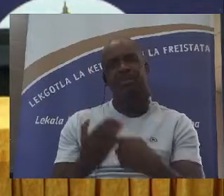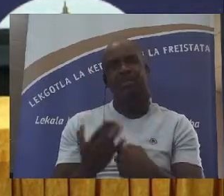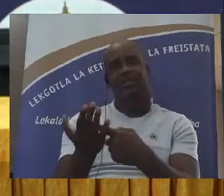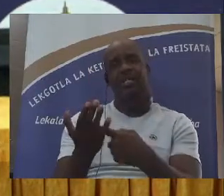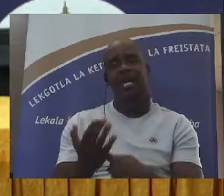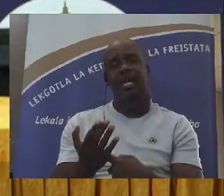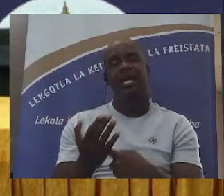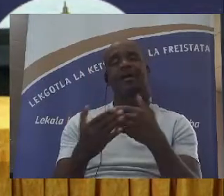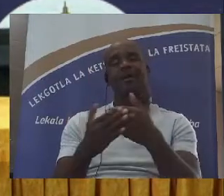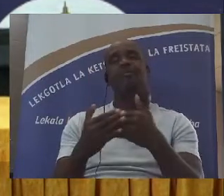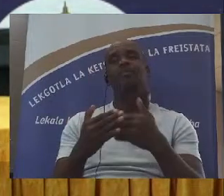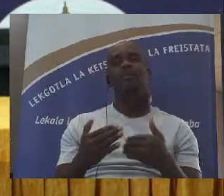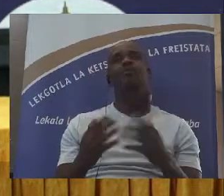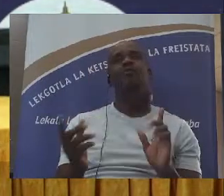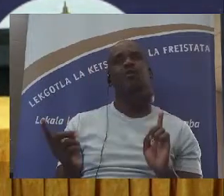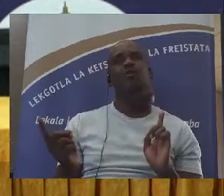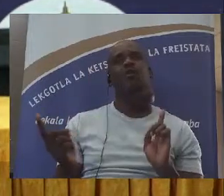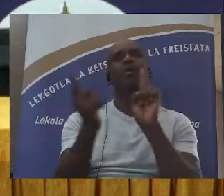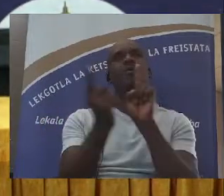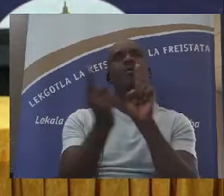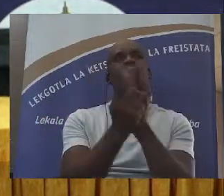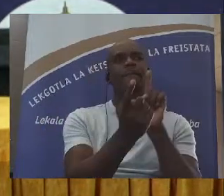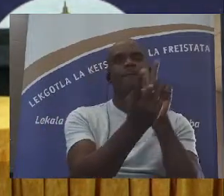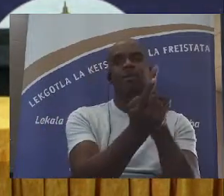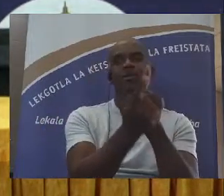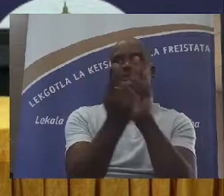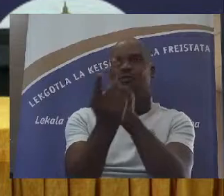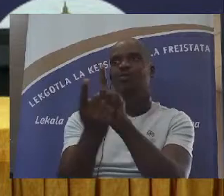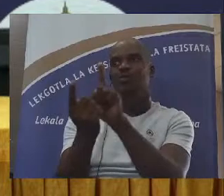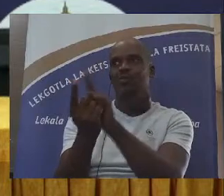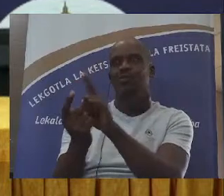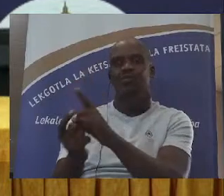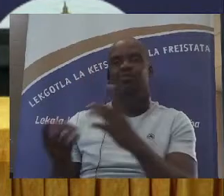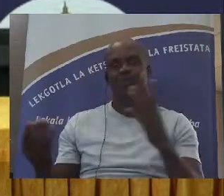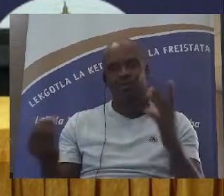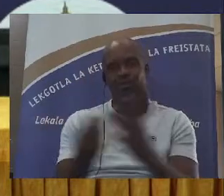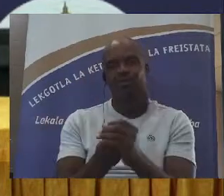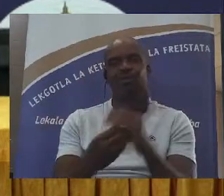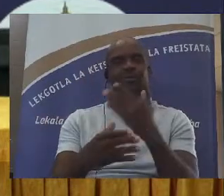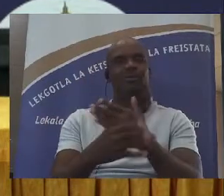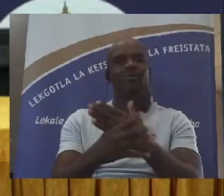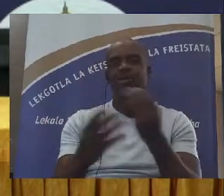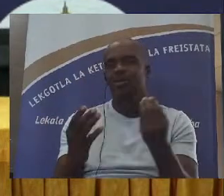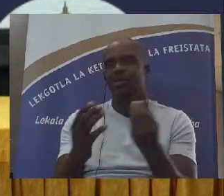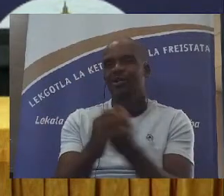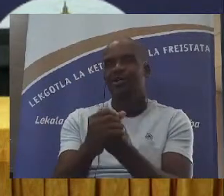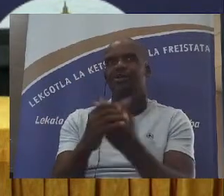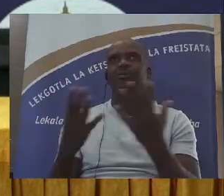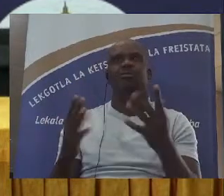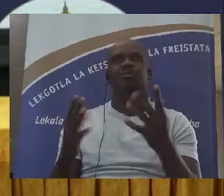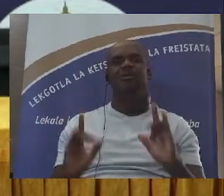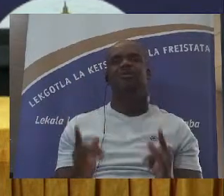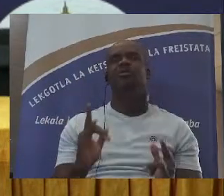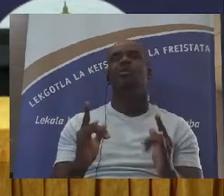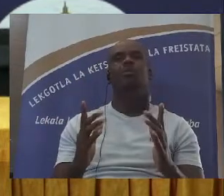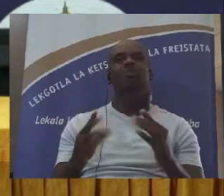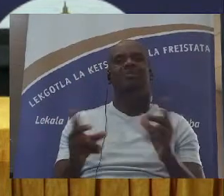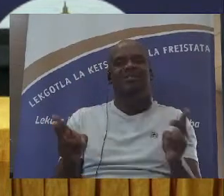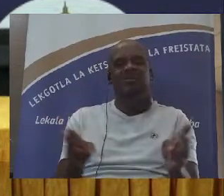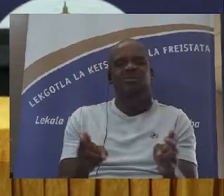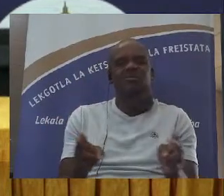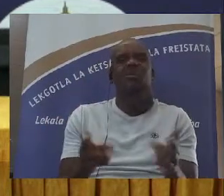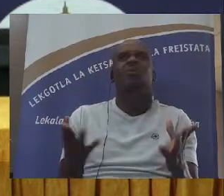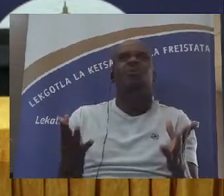can't offer the services that we need to offer in small towns like Koffiefontein or in Oppermansgronde,